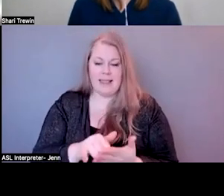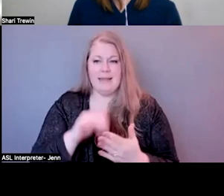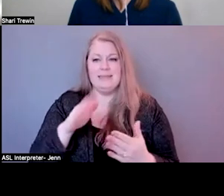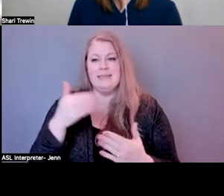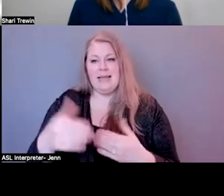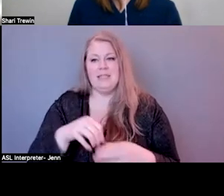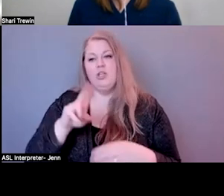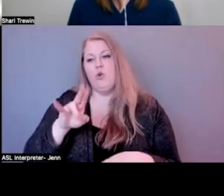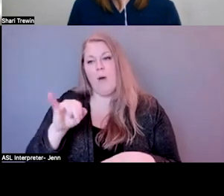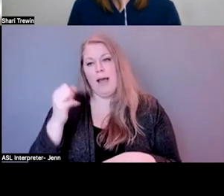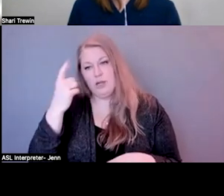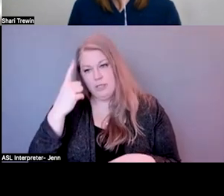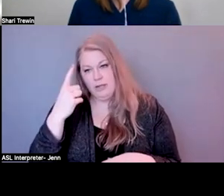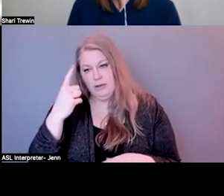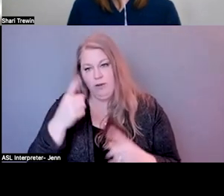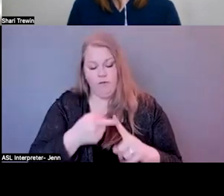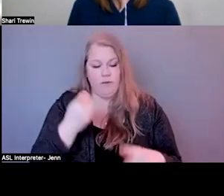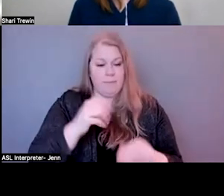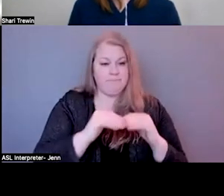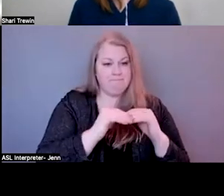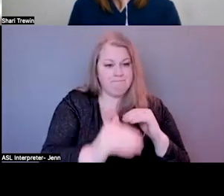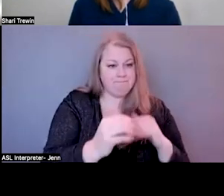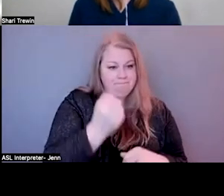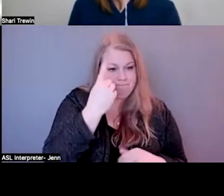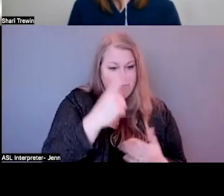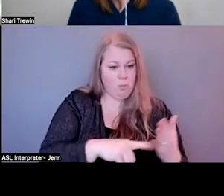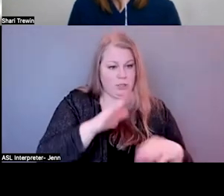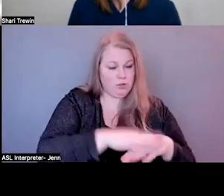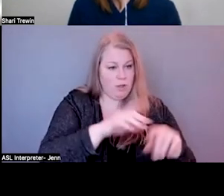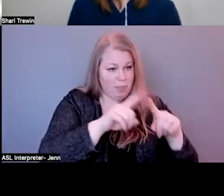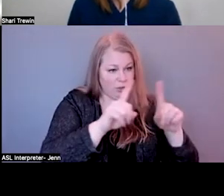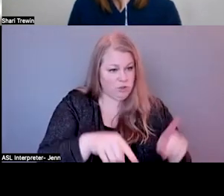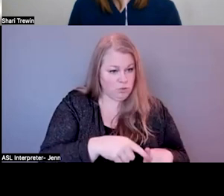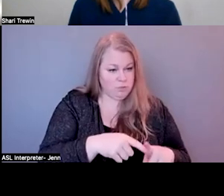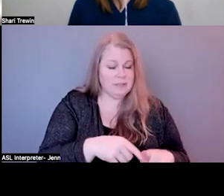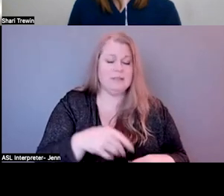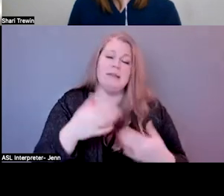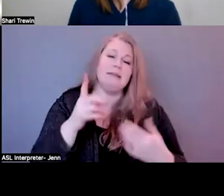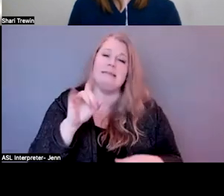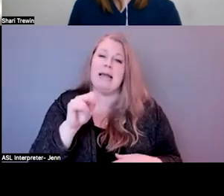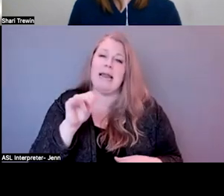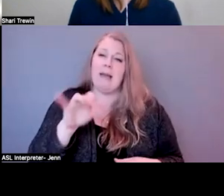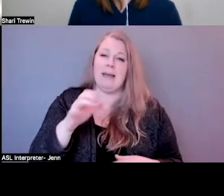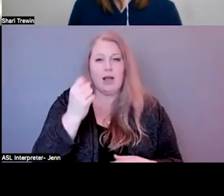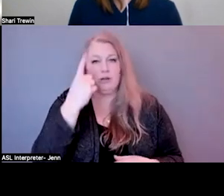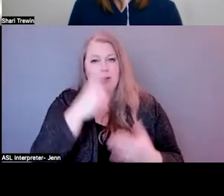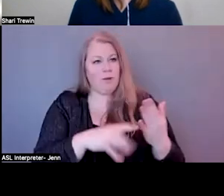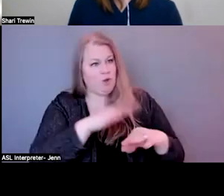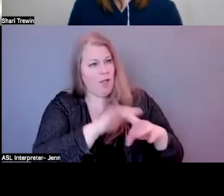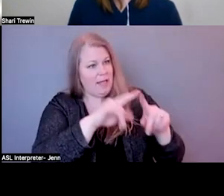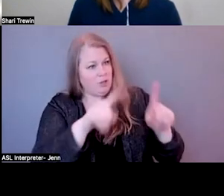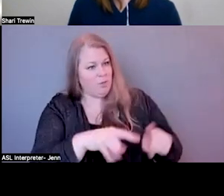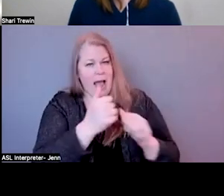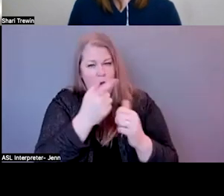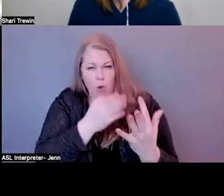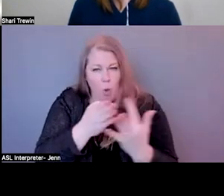UI understanding, going from like kind of the static understanding of what's on the screen, even dynamic understanding of what screens are there and how you get through them. The